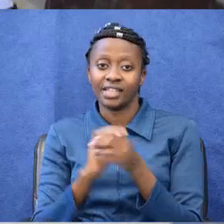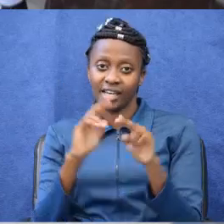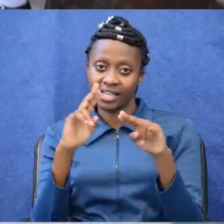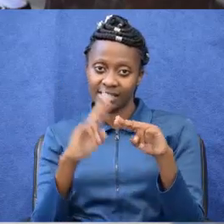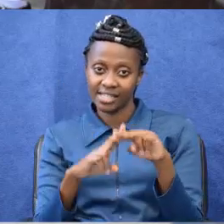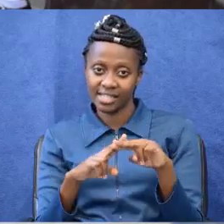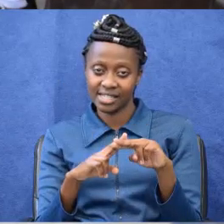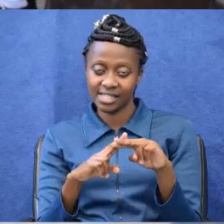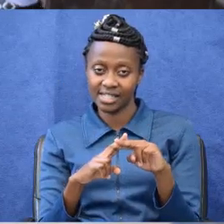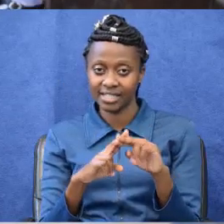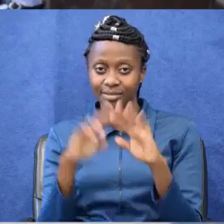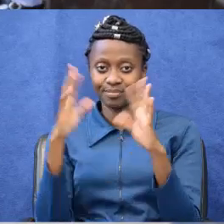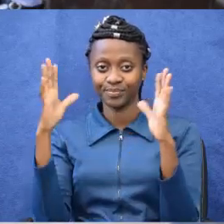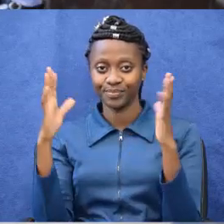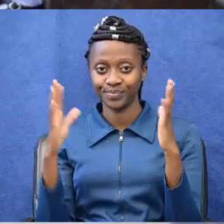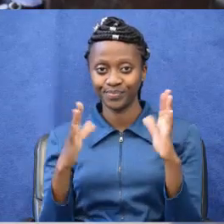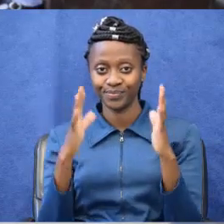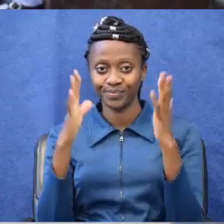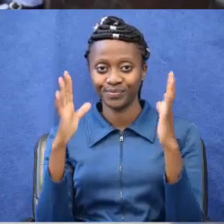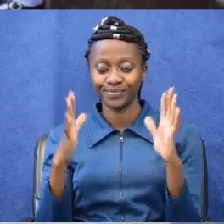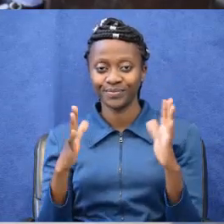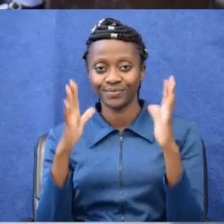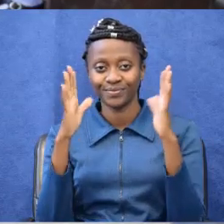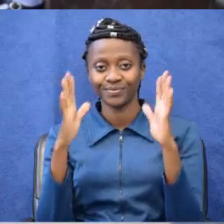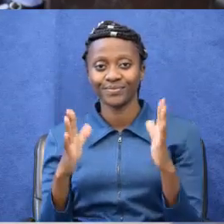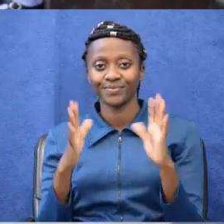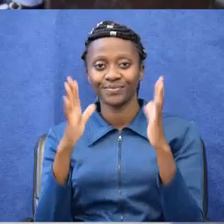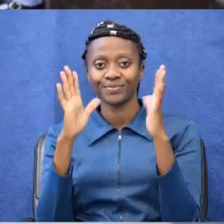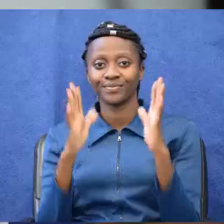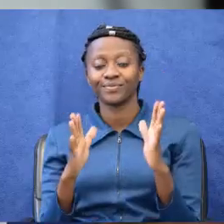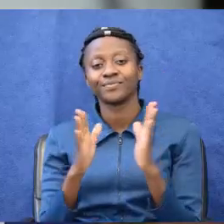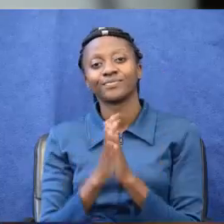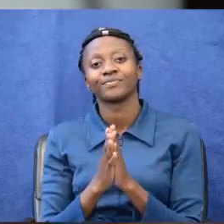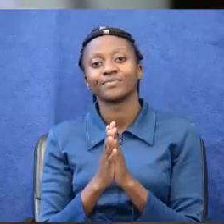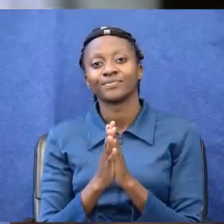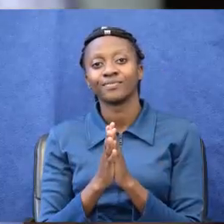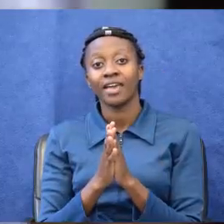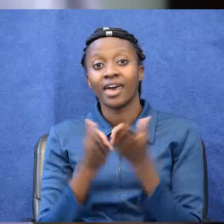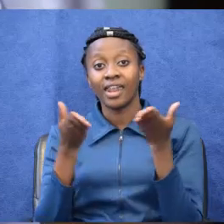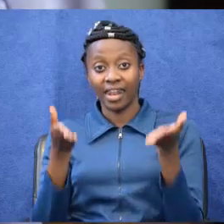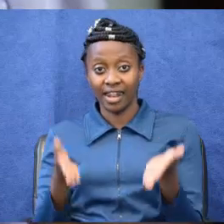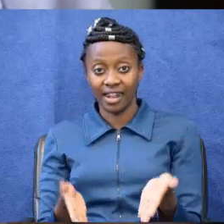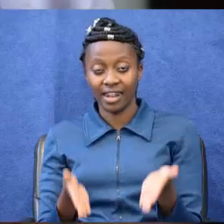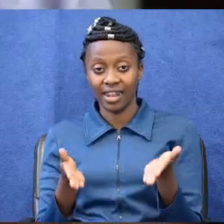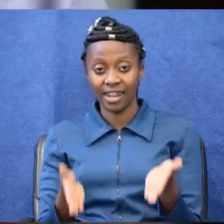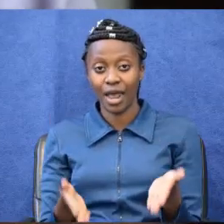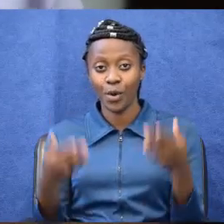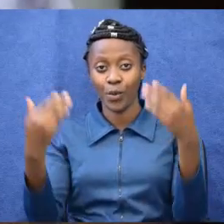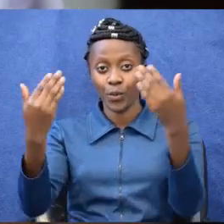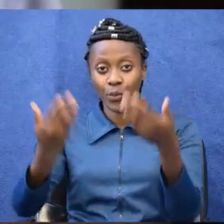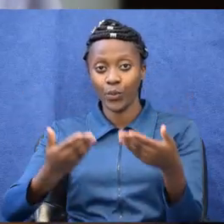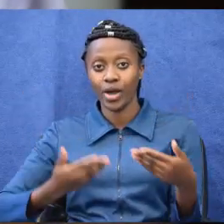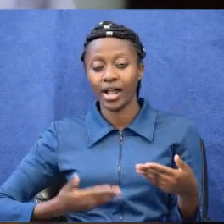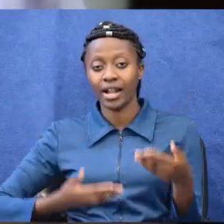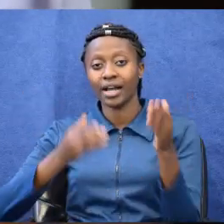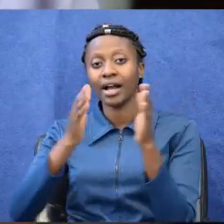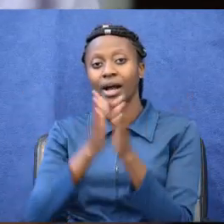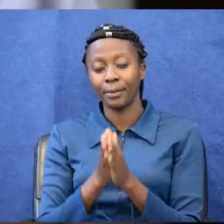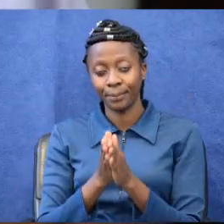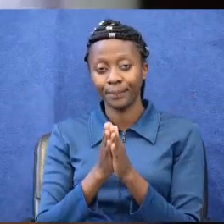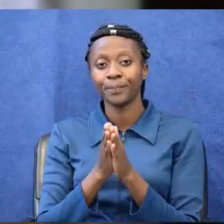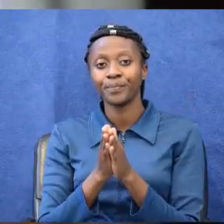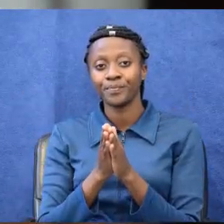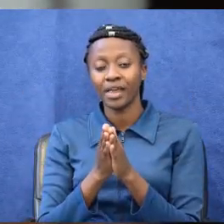down. Let us appreciate them with a hand of clap. Now we shall invite the NCOs